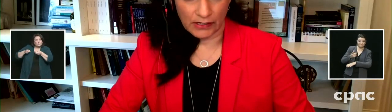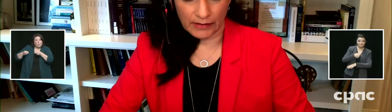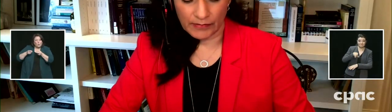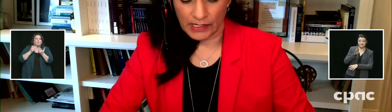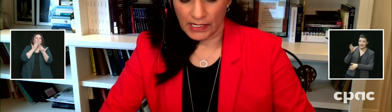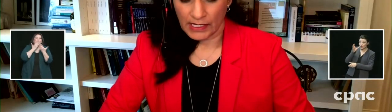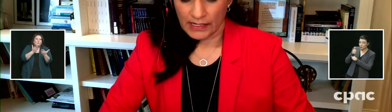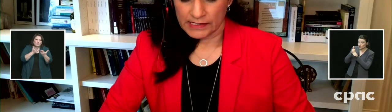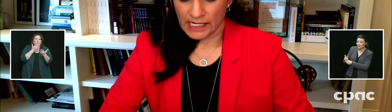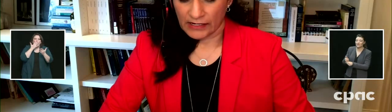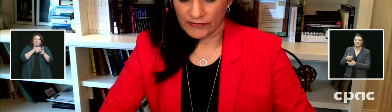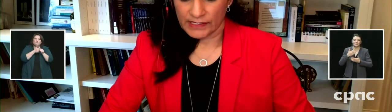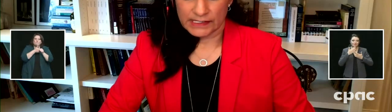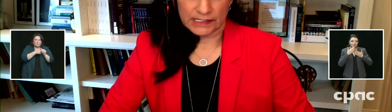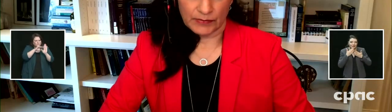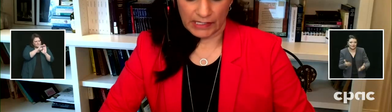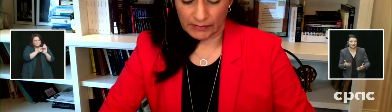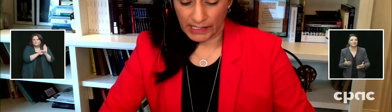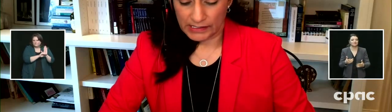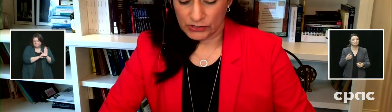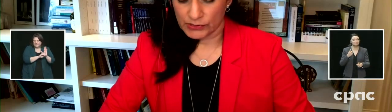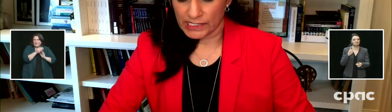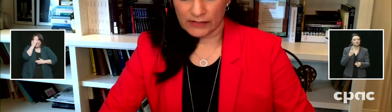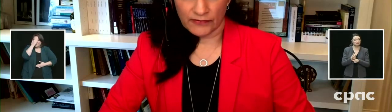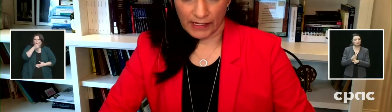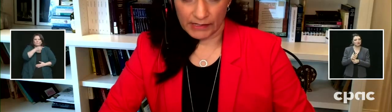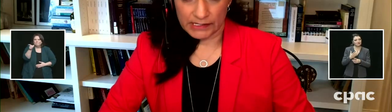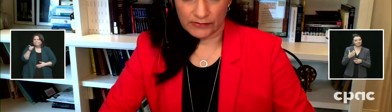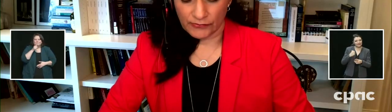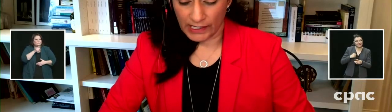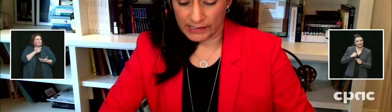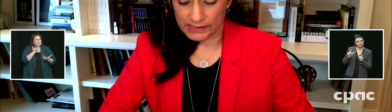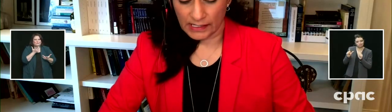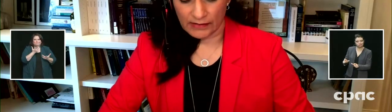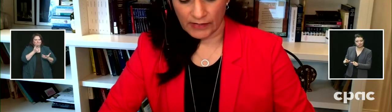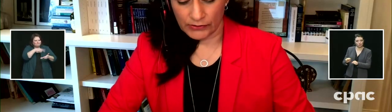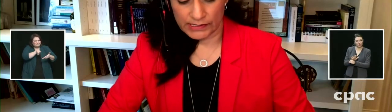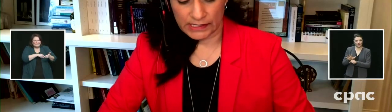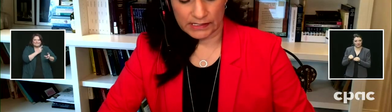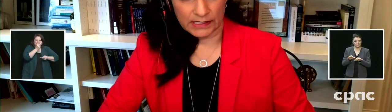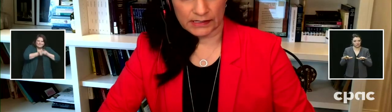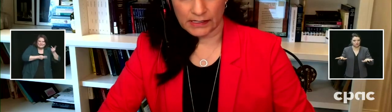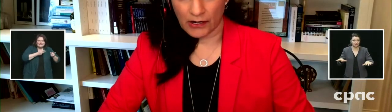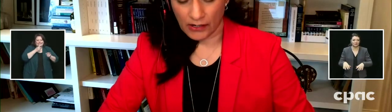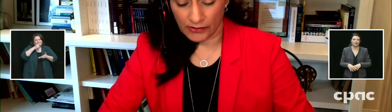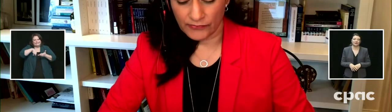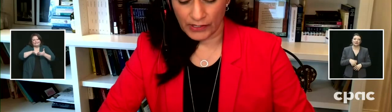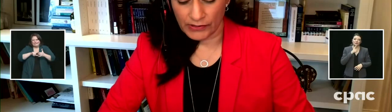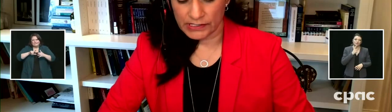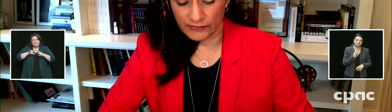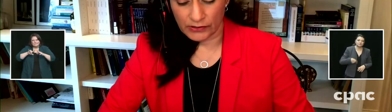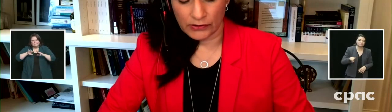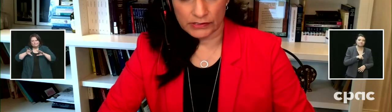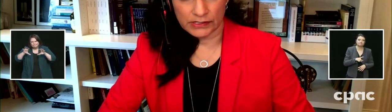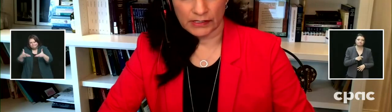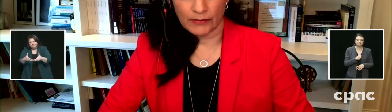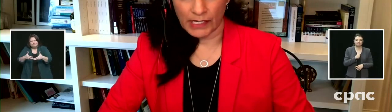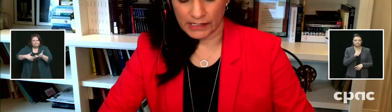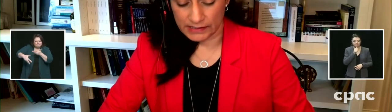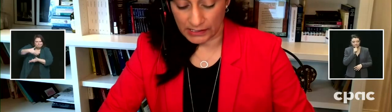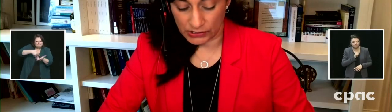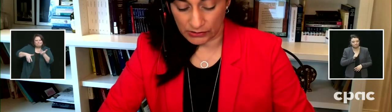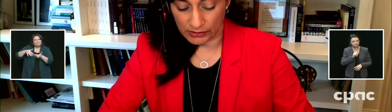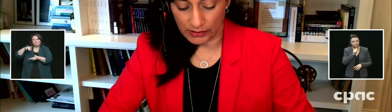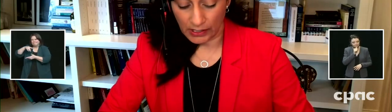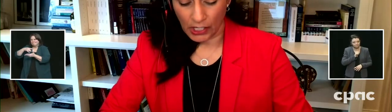pivotal time. The sacrifices being made to protect families, friends, and fellow citizens are very difficult,